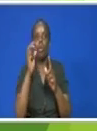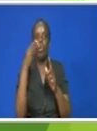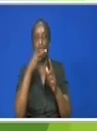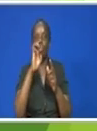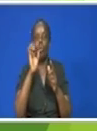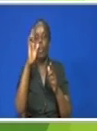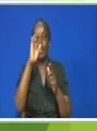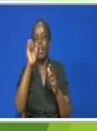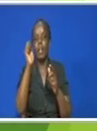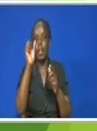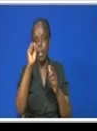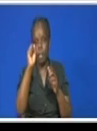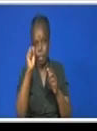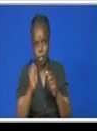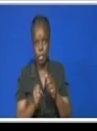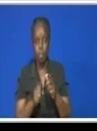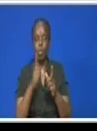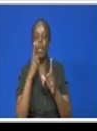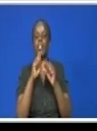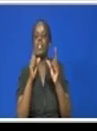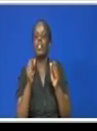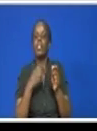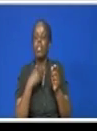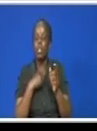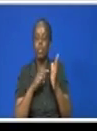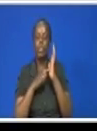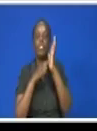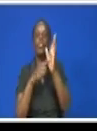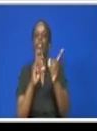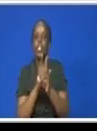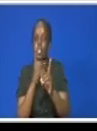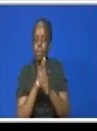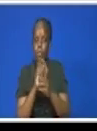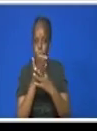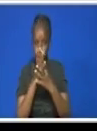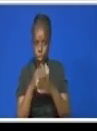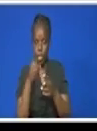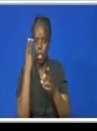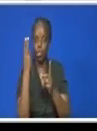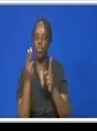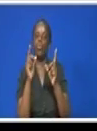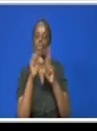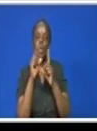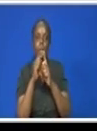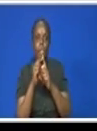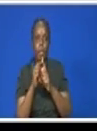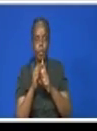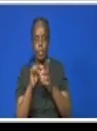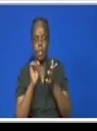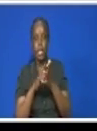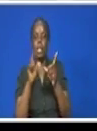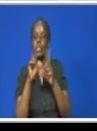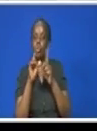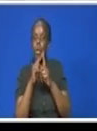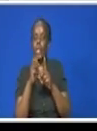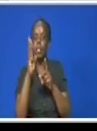that one sentence, the one that you come up with, will show the difference between the 2 terms. So that term